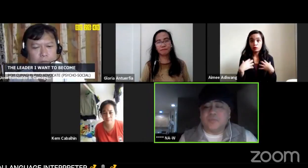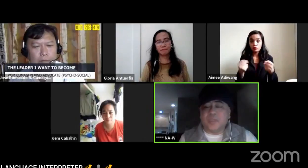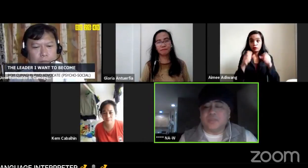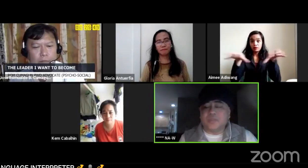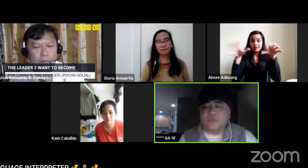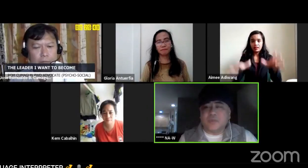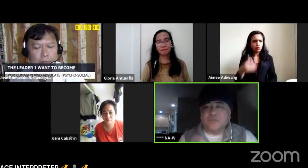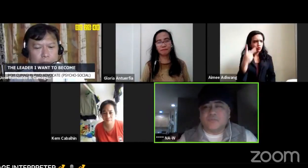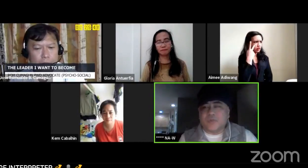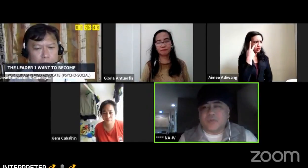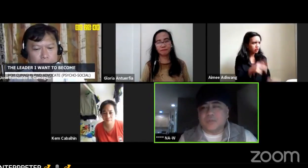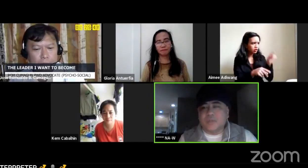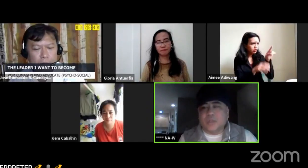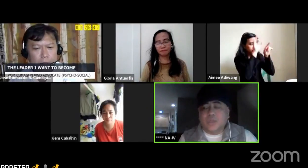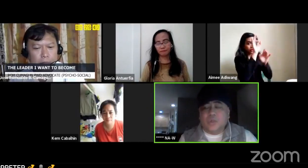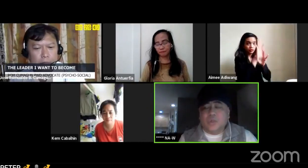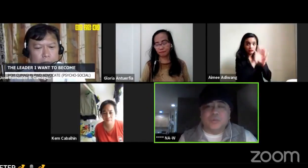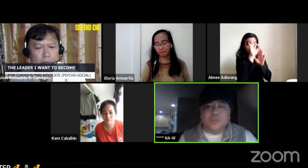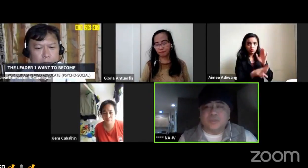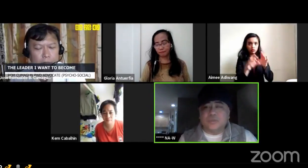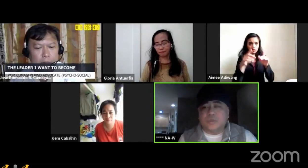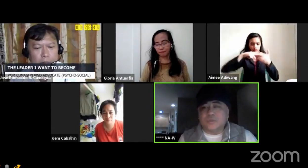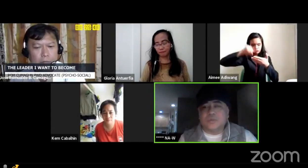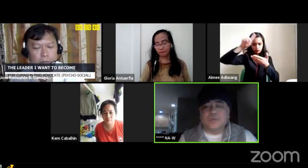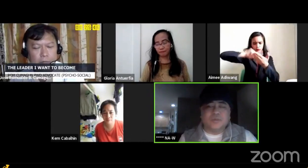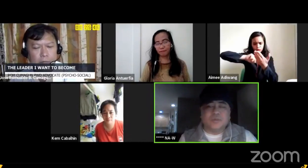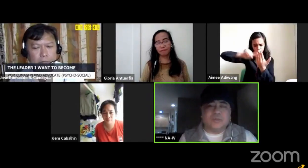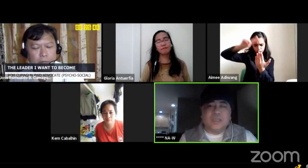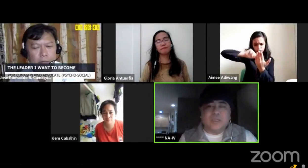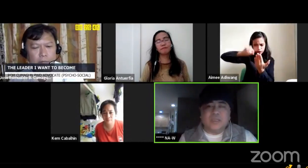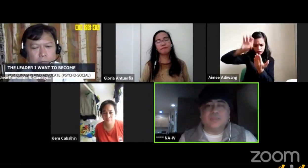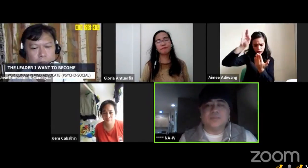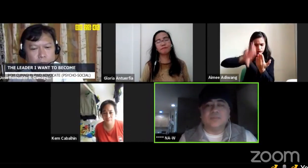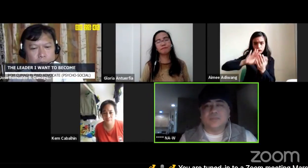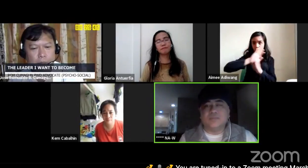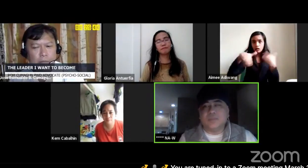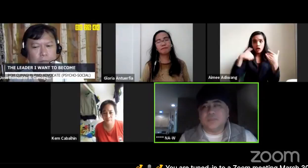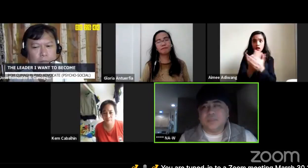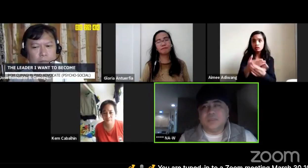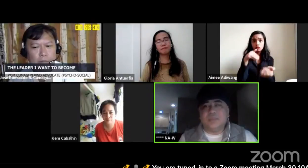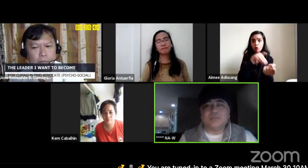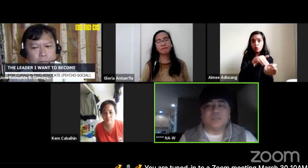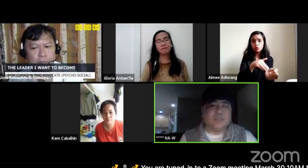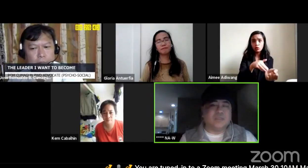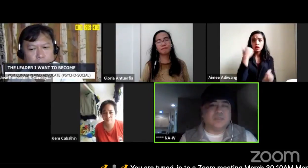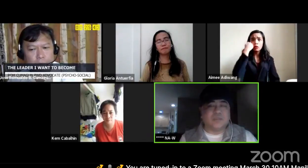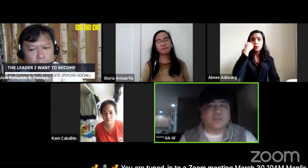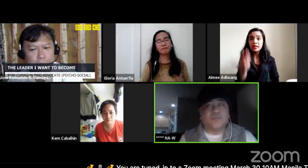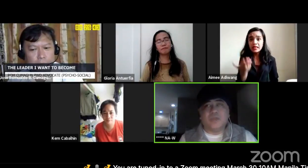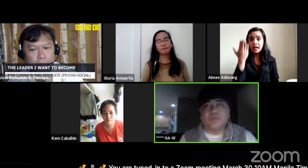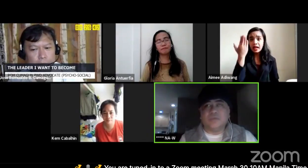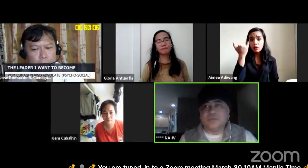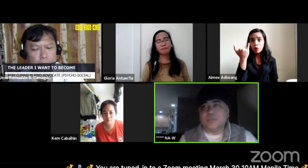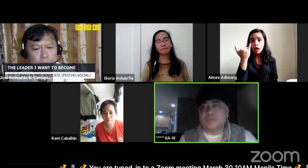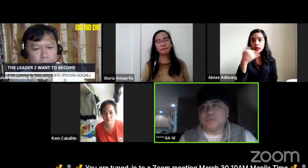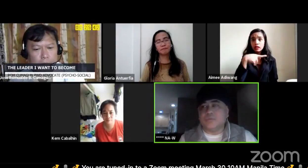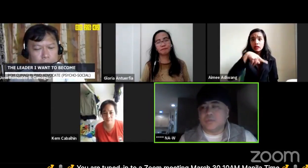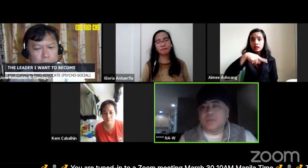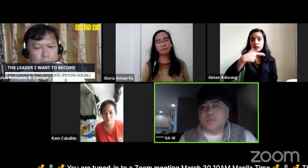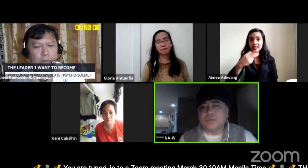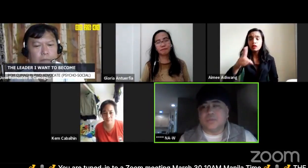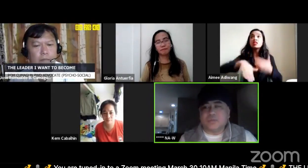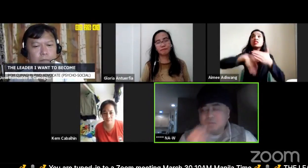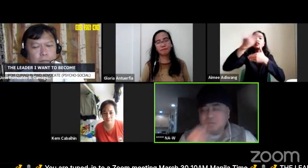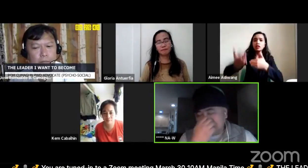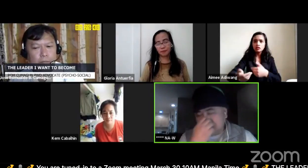a Facebook page at a friend of a friend, oh, this doctor died in PGH, and then the following day you see two